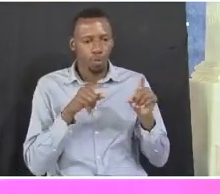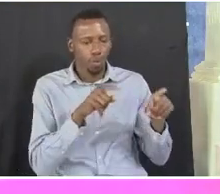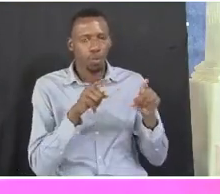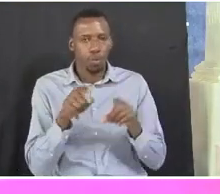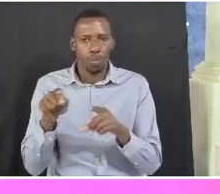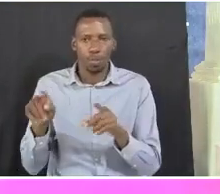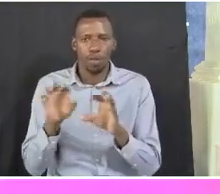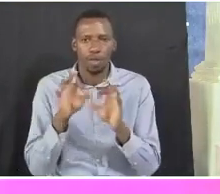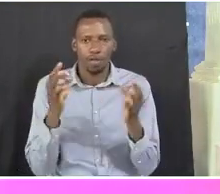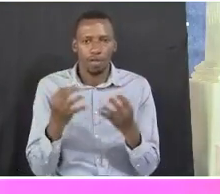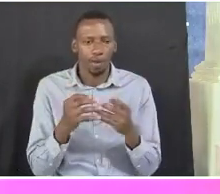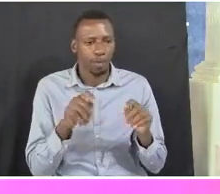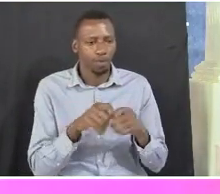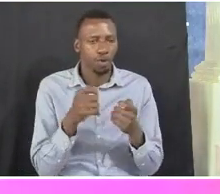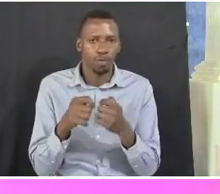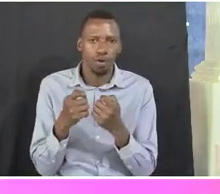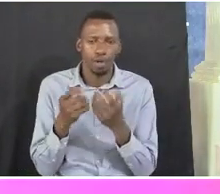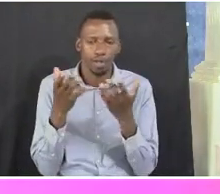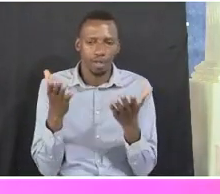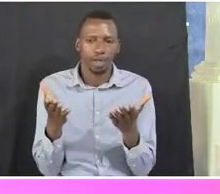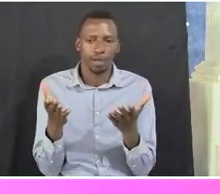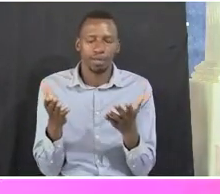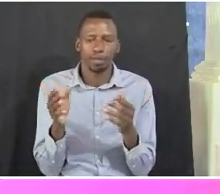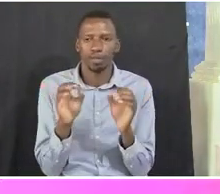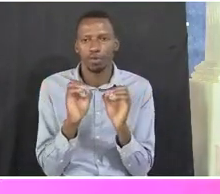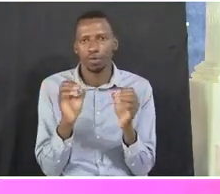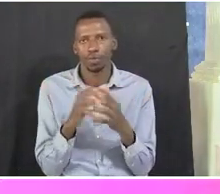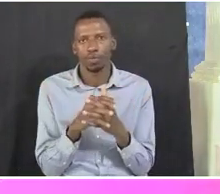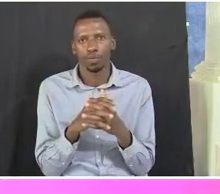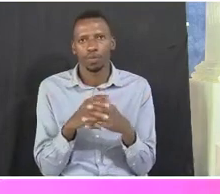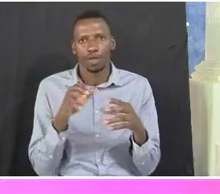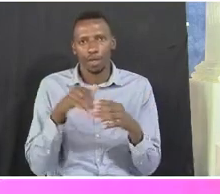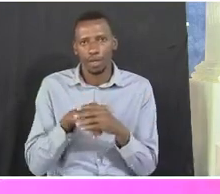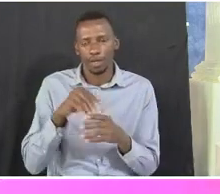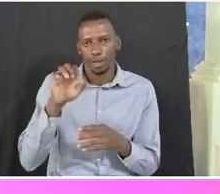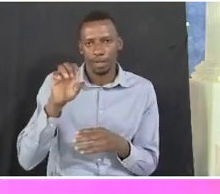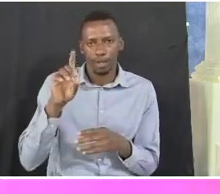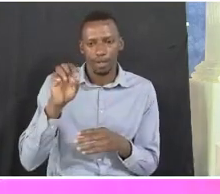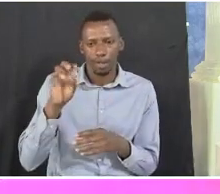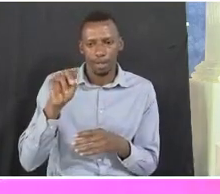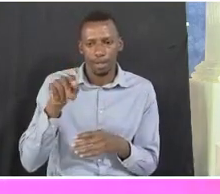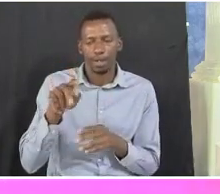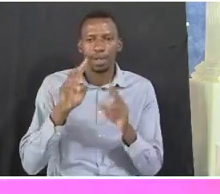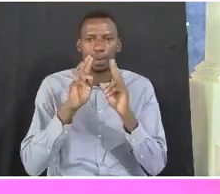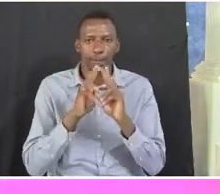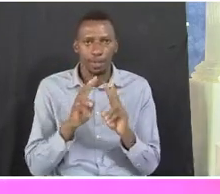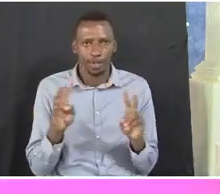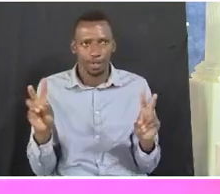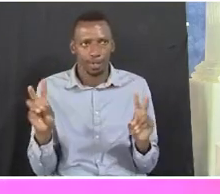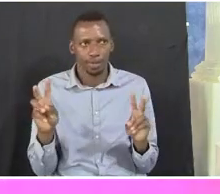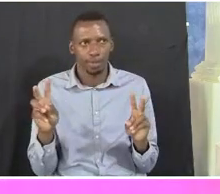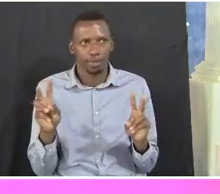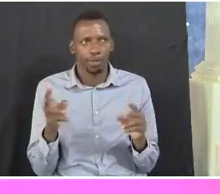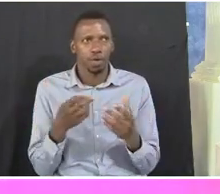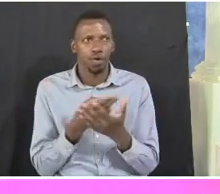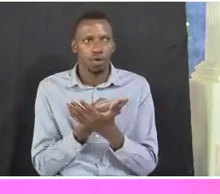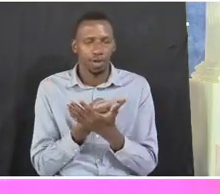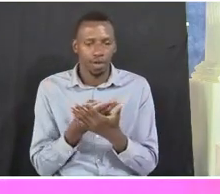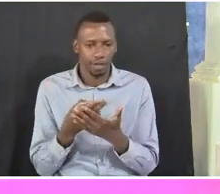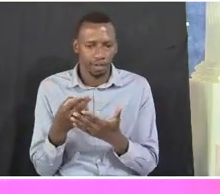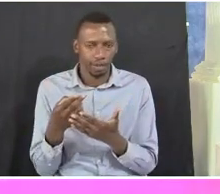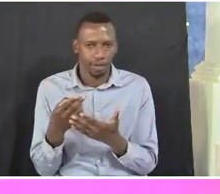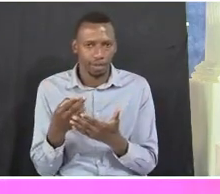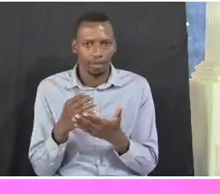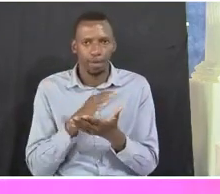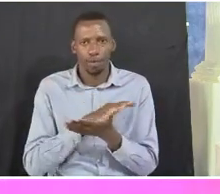family brokenness existed from the beginning. In Eden, it was peace, it was holiness, it